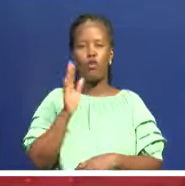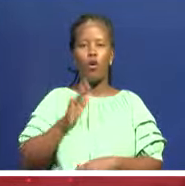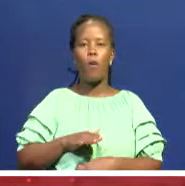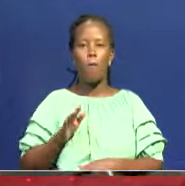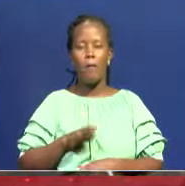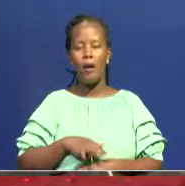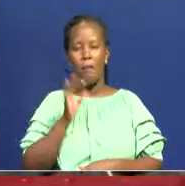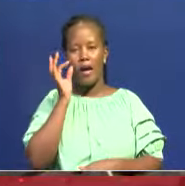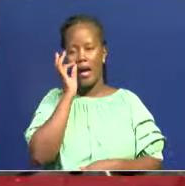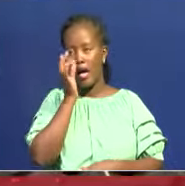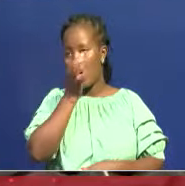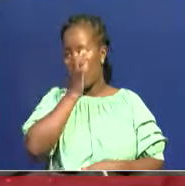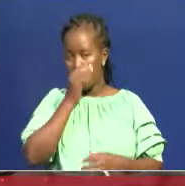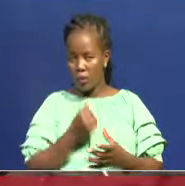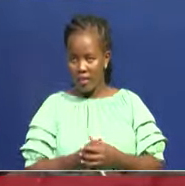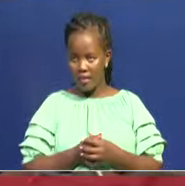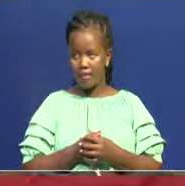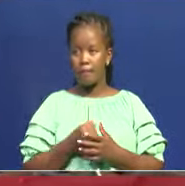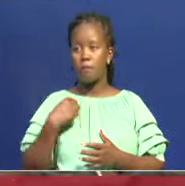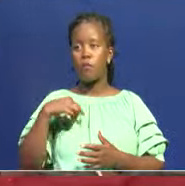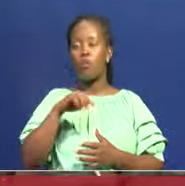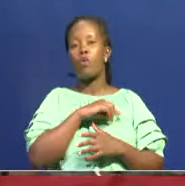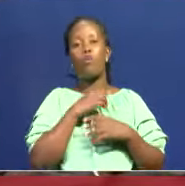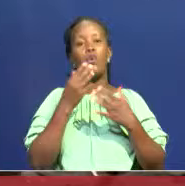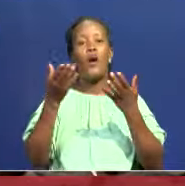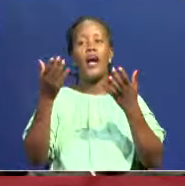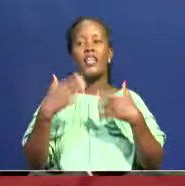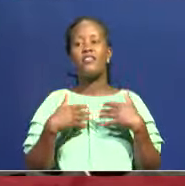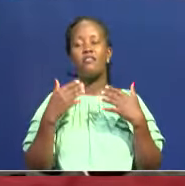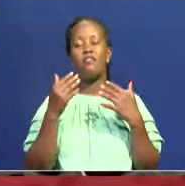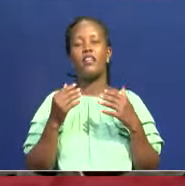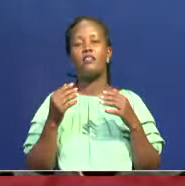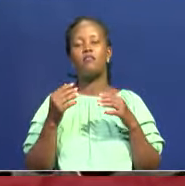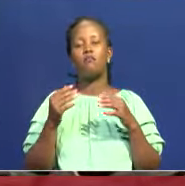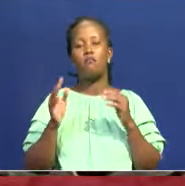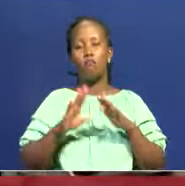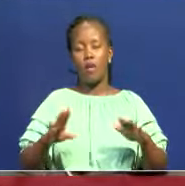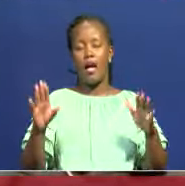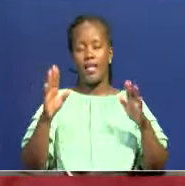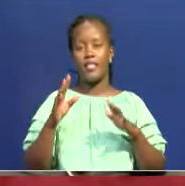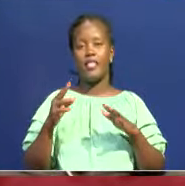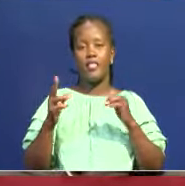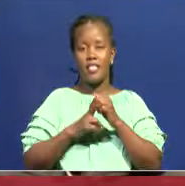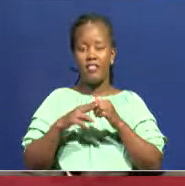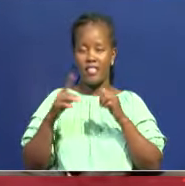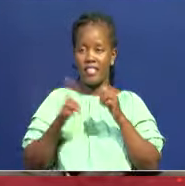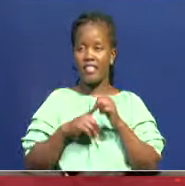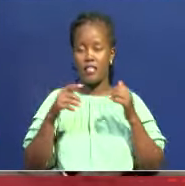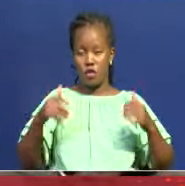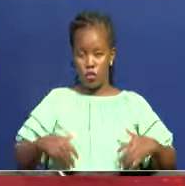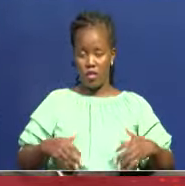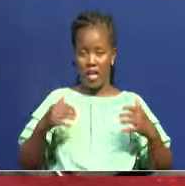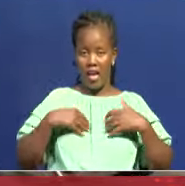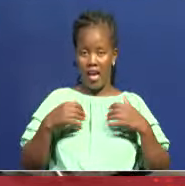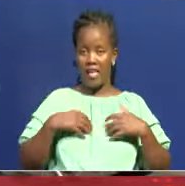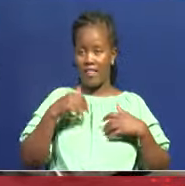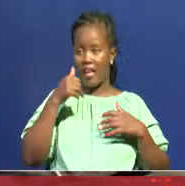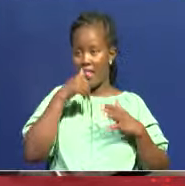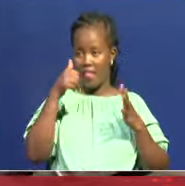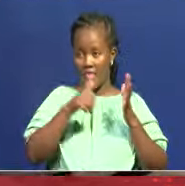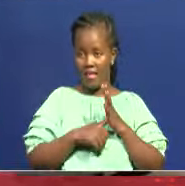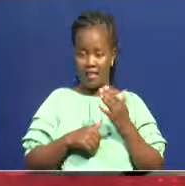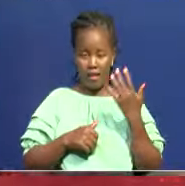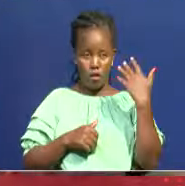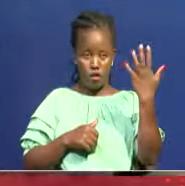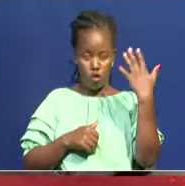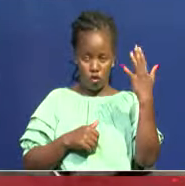attention. Tulipatiwa ploti vijana 76, tukapewa barua moja kwanza ndiyo hiyo. Hizo